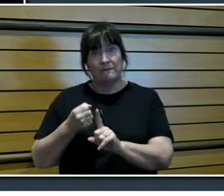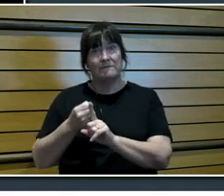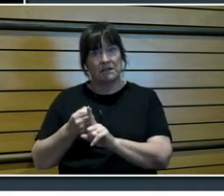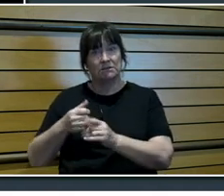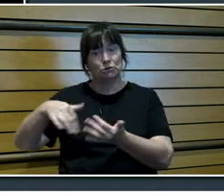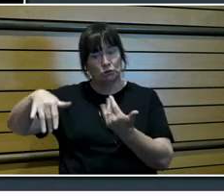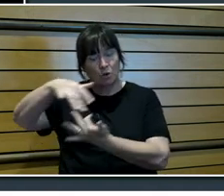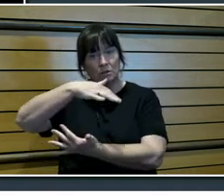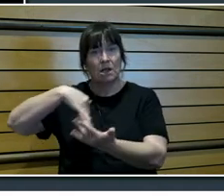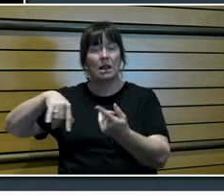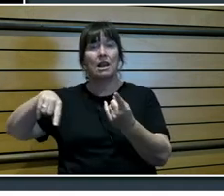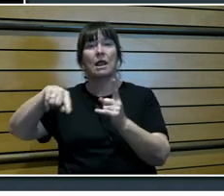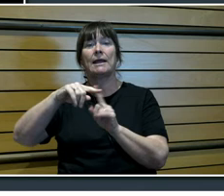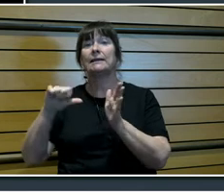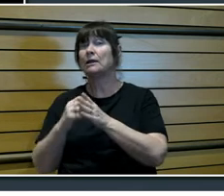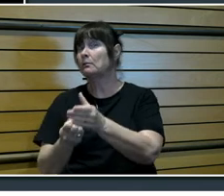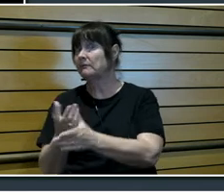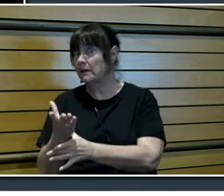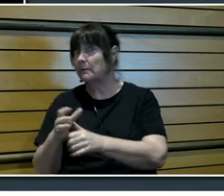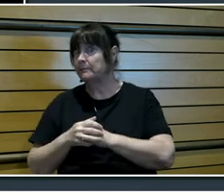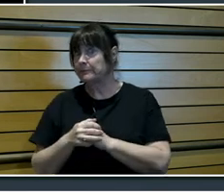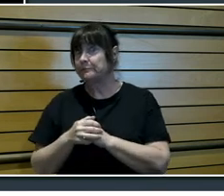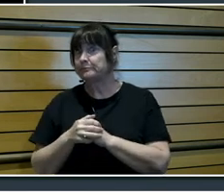social and economic development,